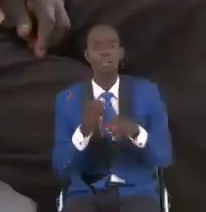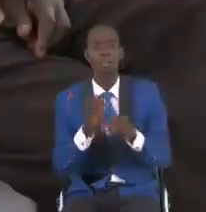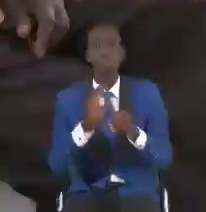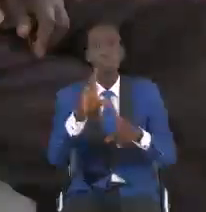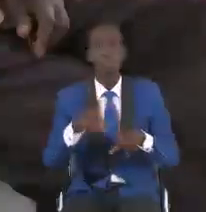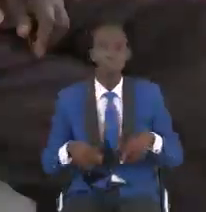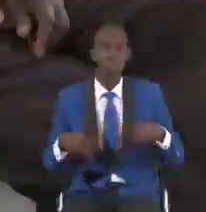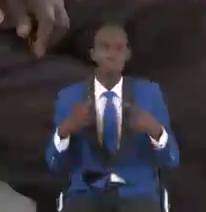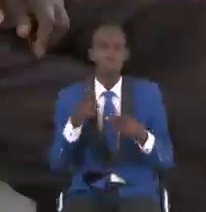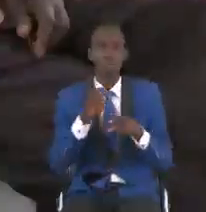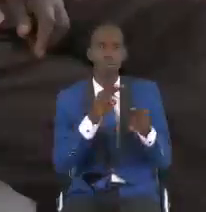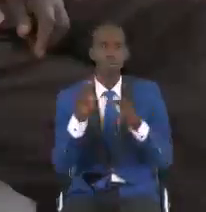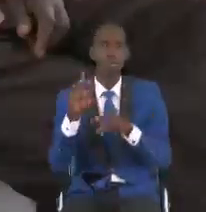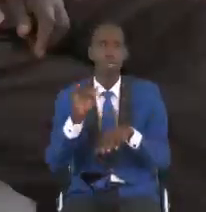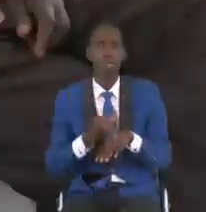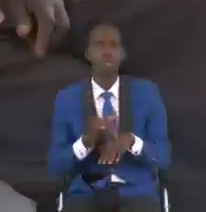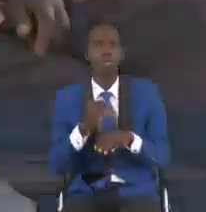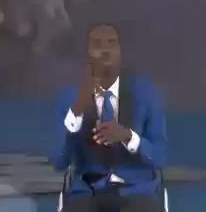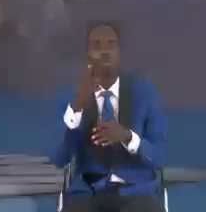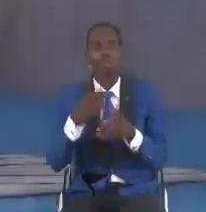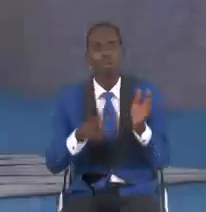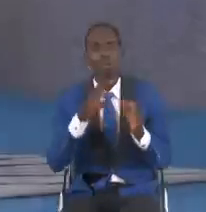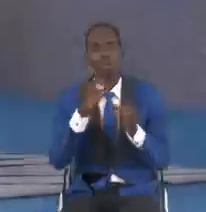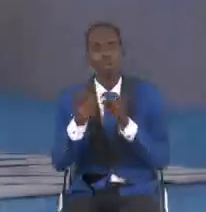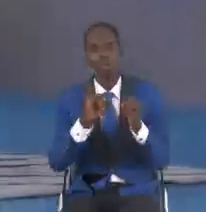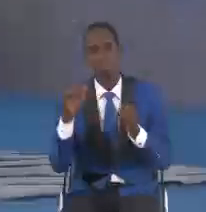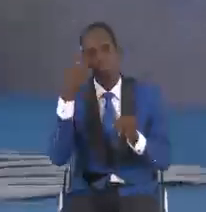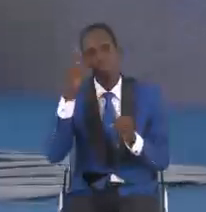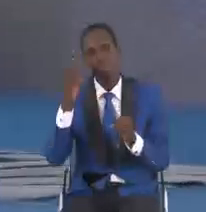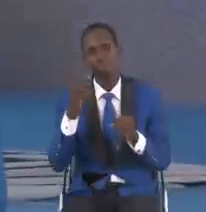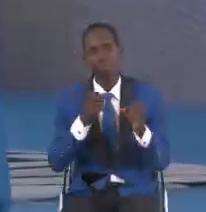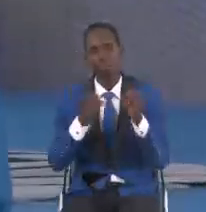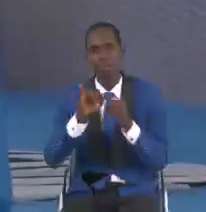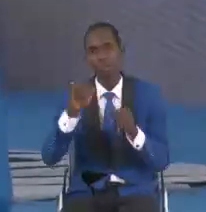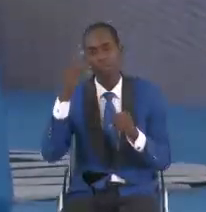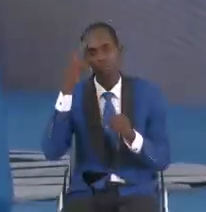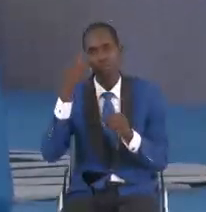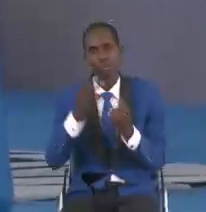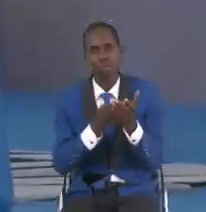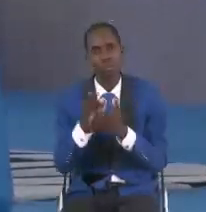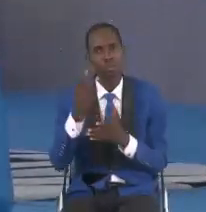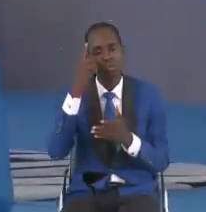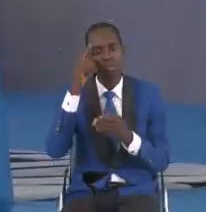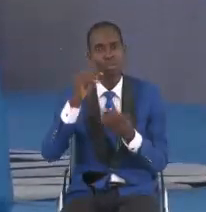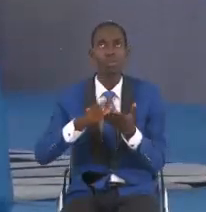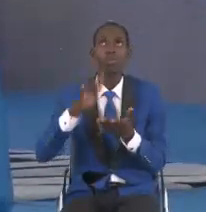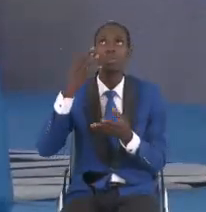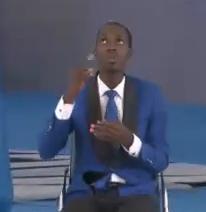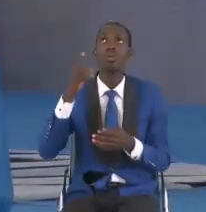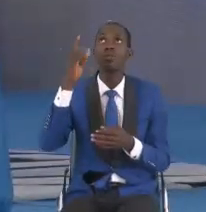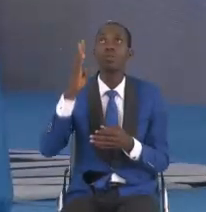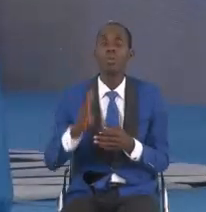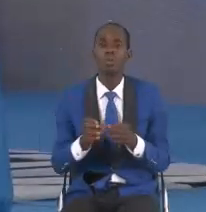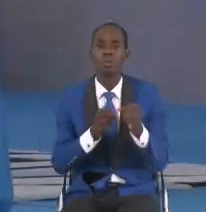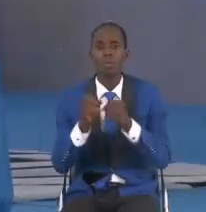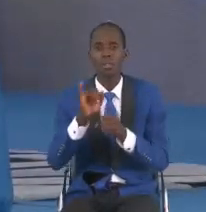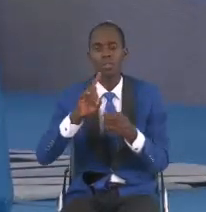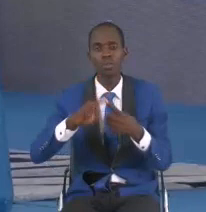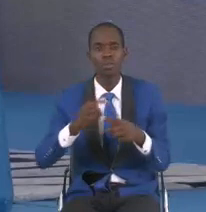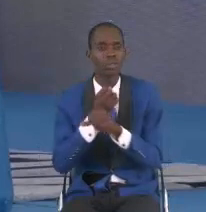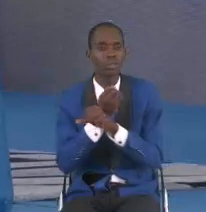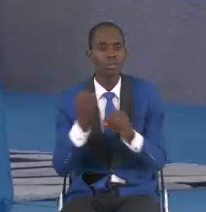at, you're fighting for the truth. You're fighting for the glory of God. You're fighting to rescue souls from